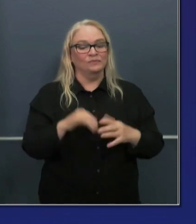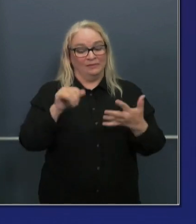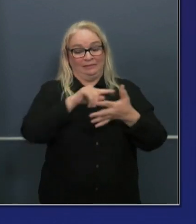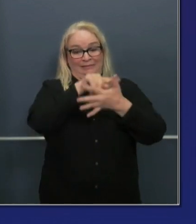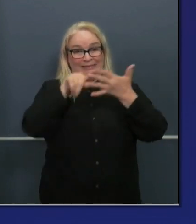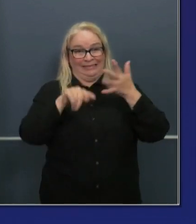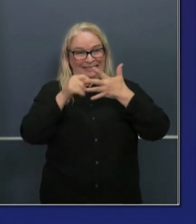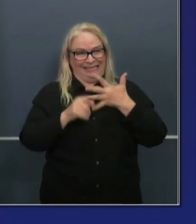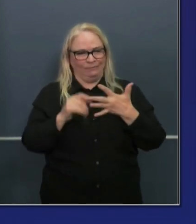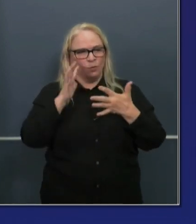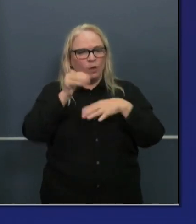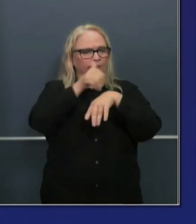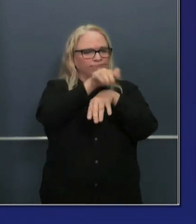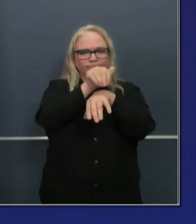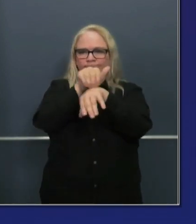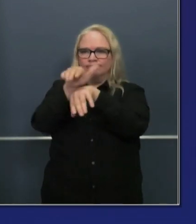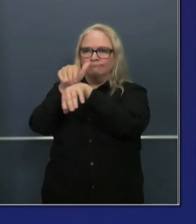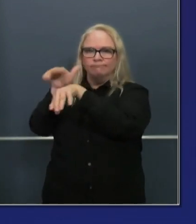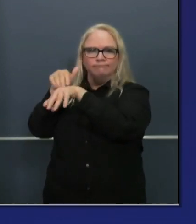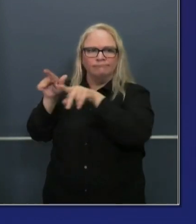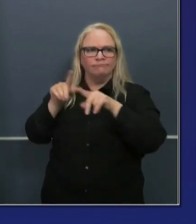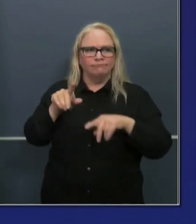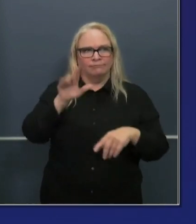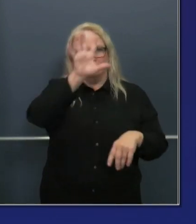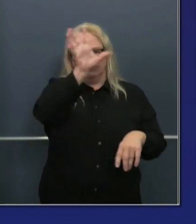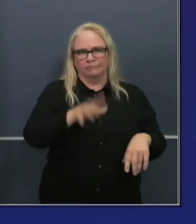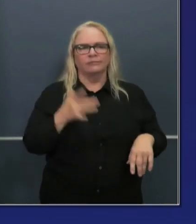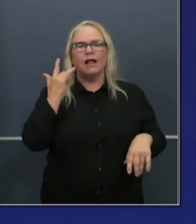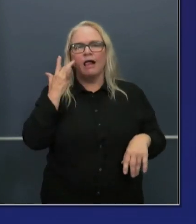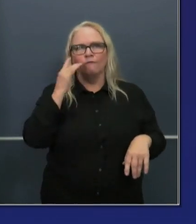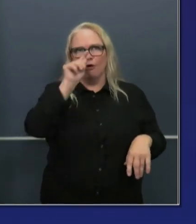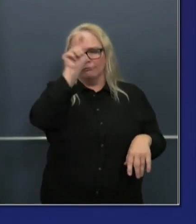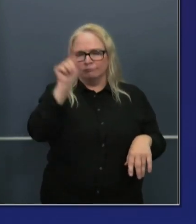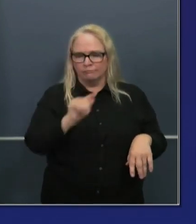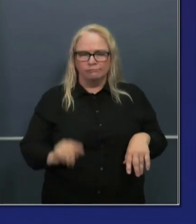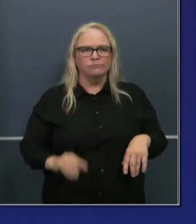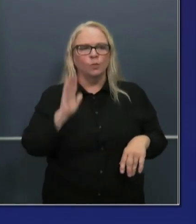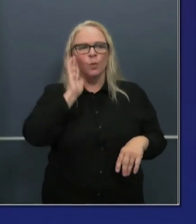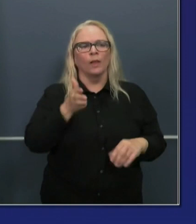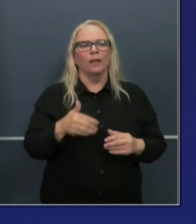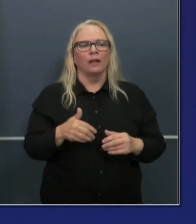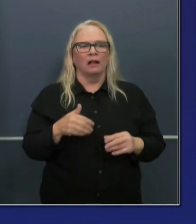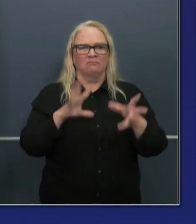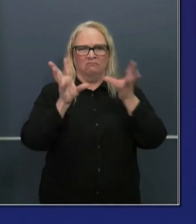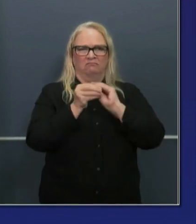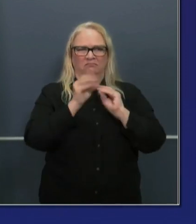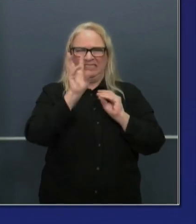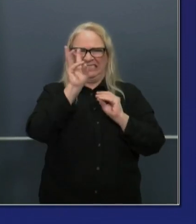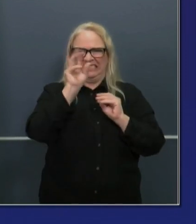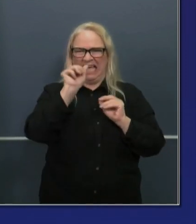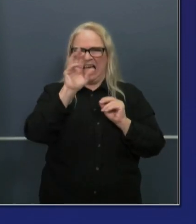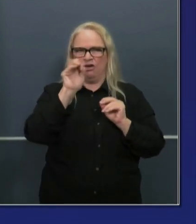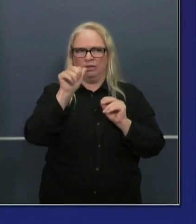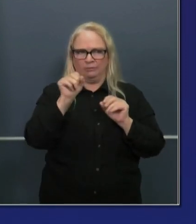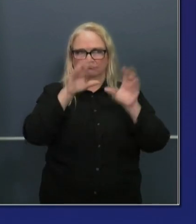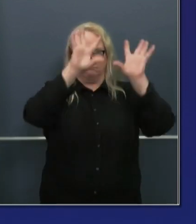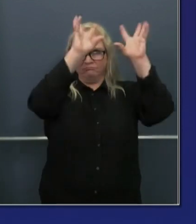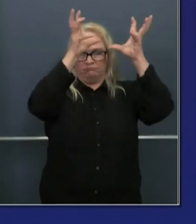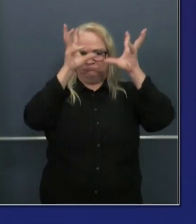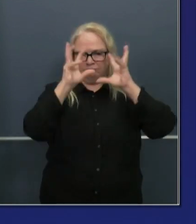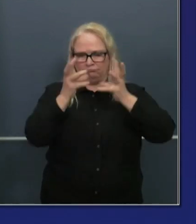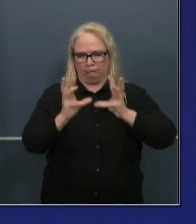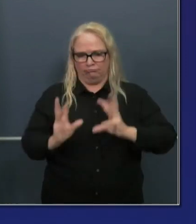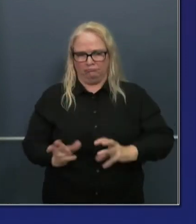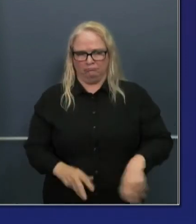the various regions of the state. We identified the 6 different regions of the state, focusing initially on